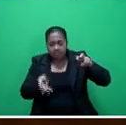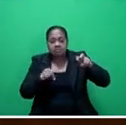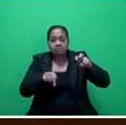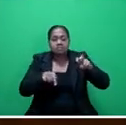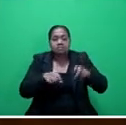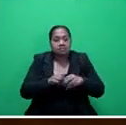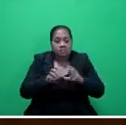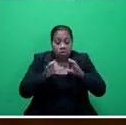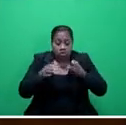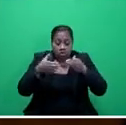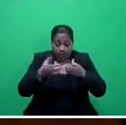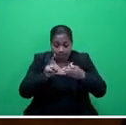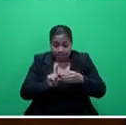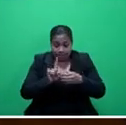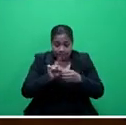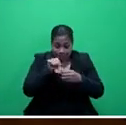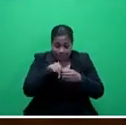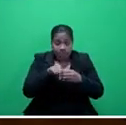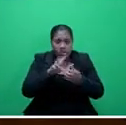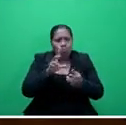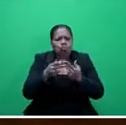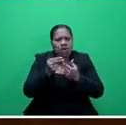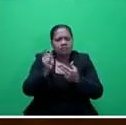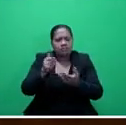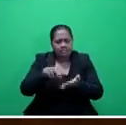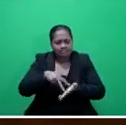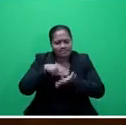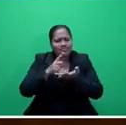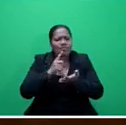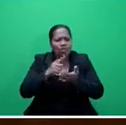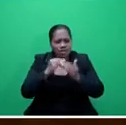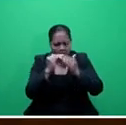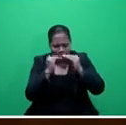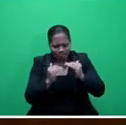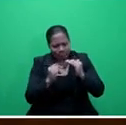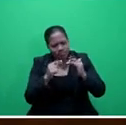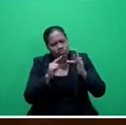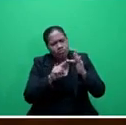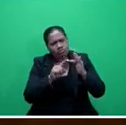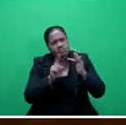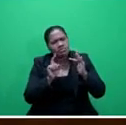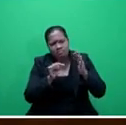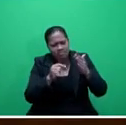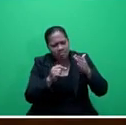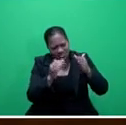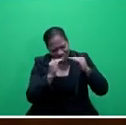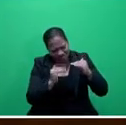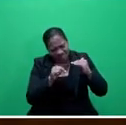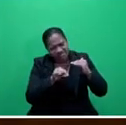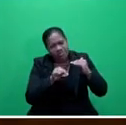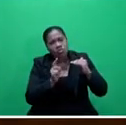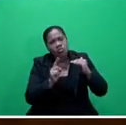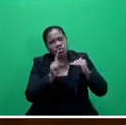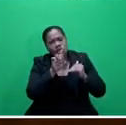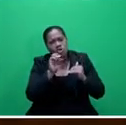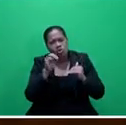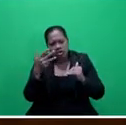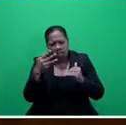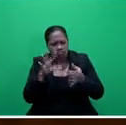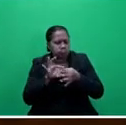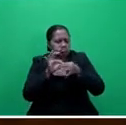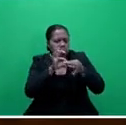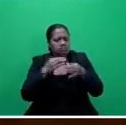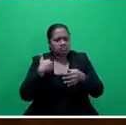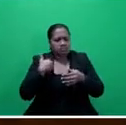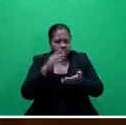in accordance with Standing Order 109-2B, which mandates it to look into issues related to health, education, social